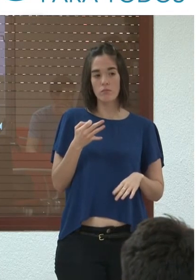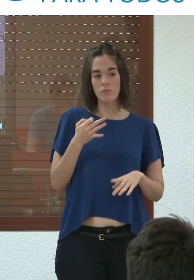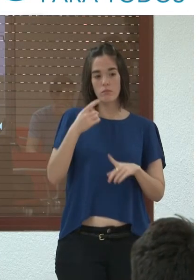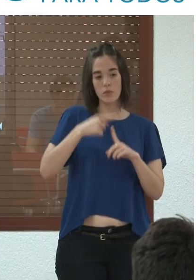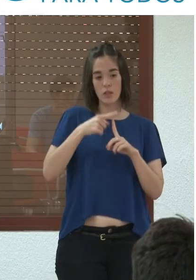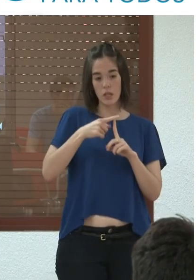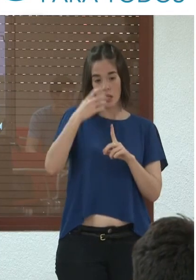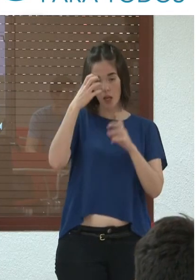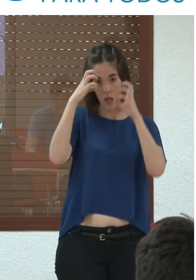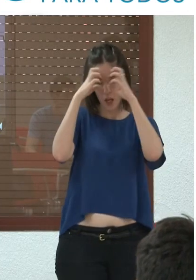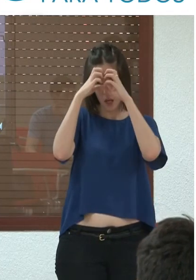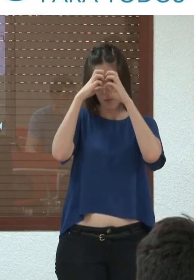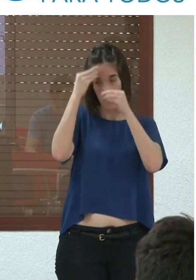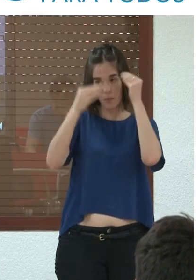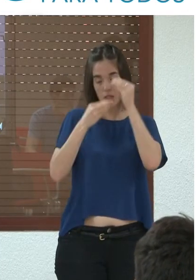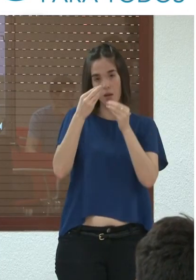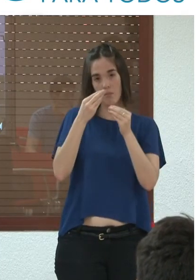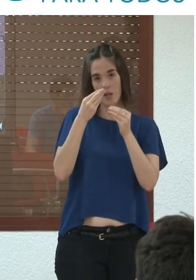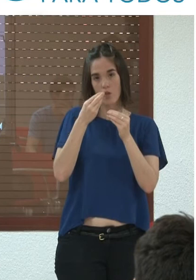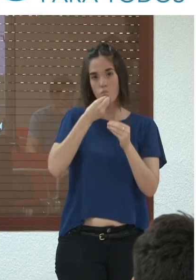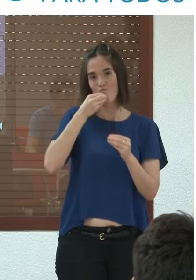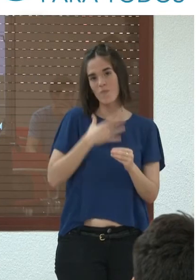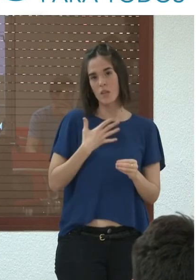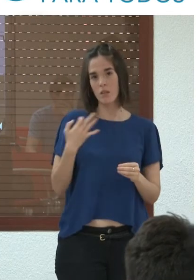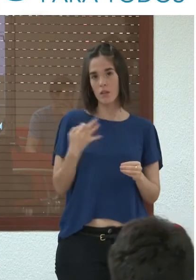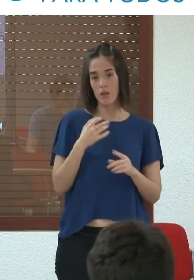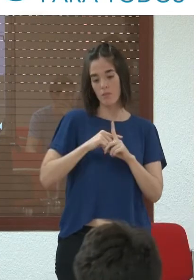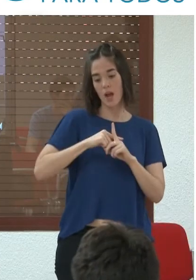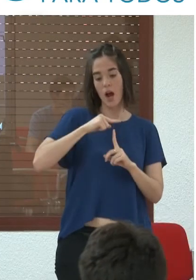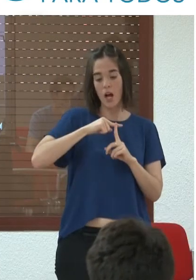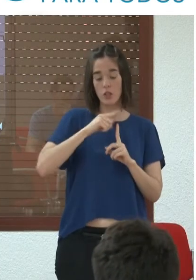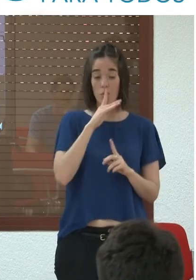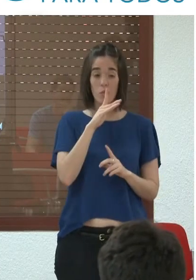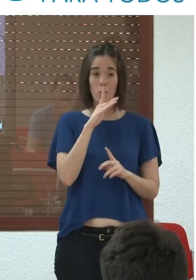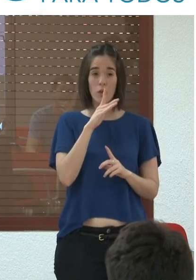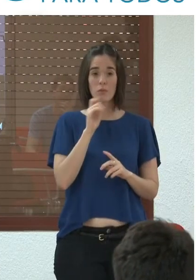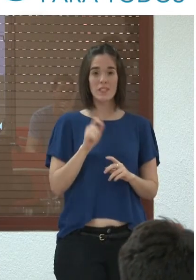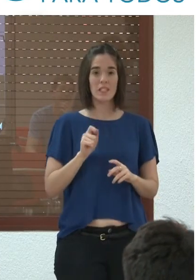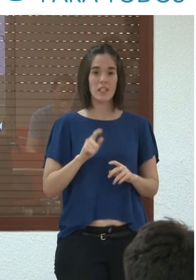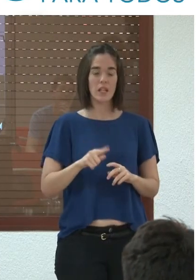but at cognitive level, their cognitive level has to be really good.